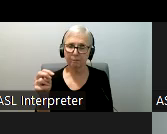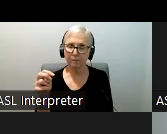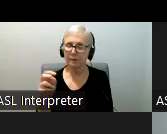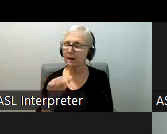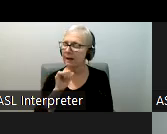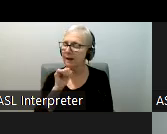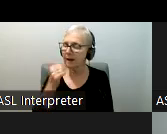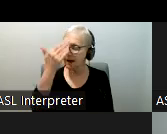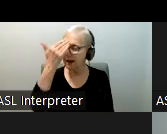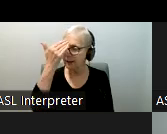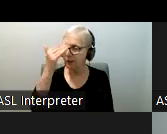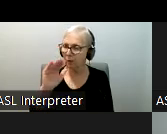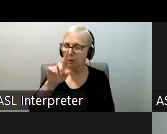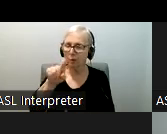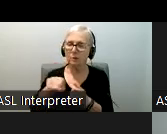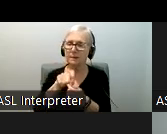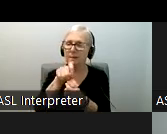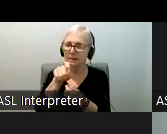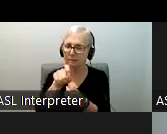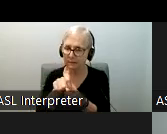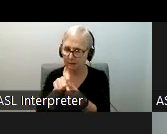don't know specifically